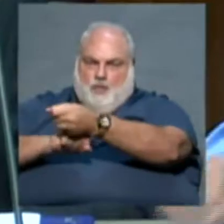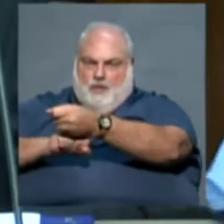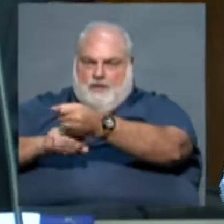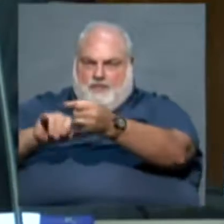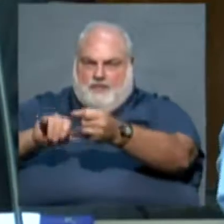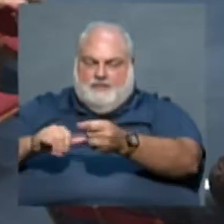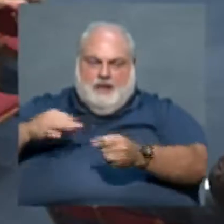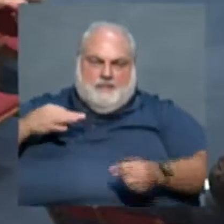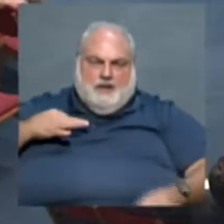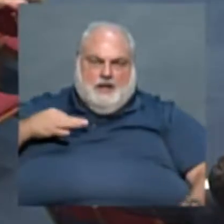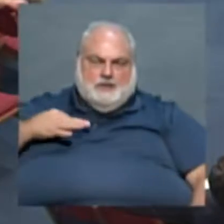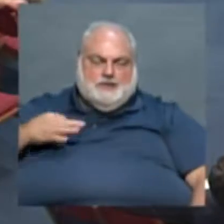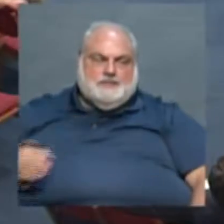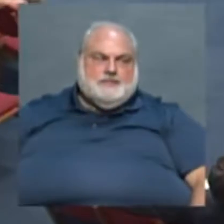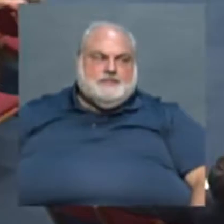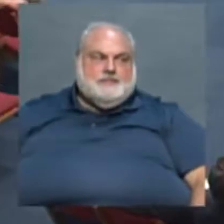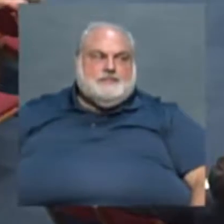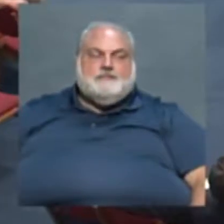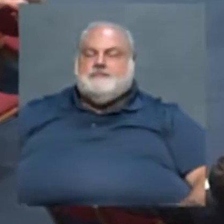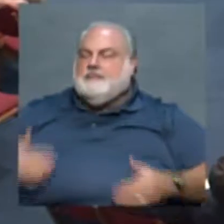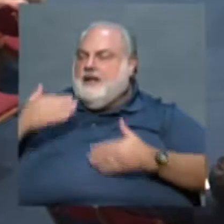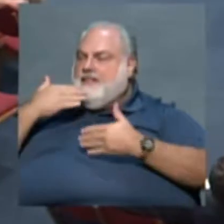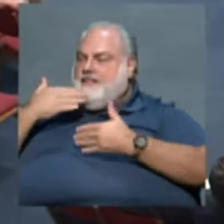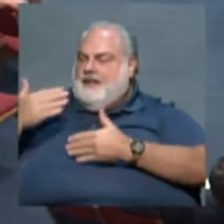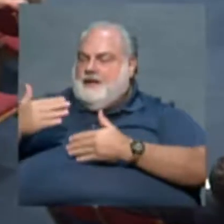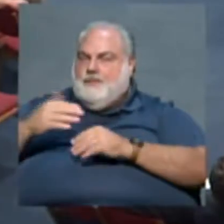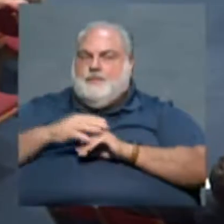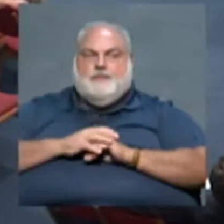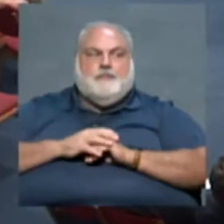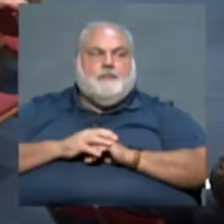application. Thank you, Mr. Moore.